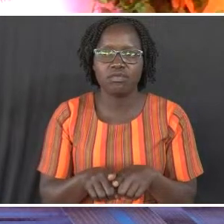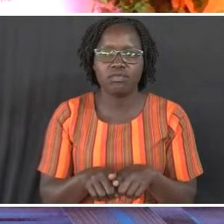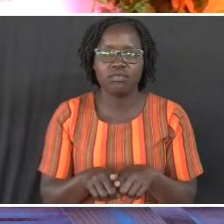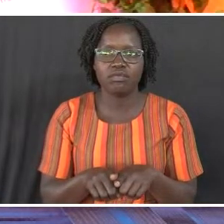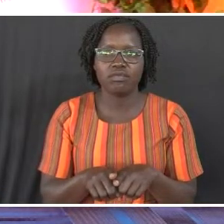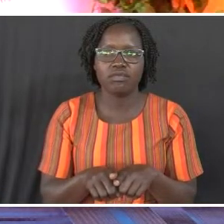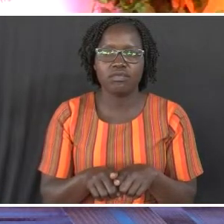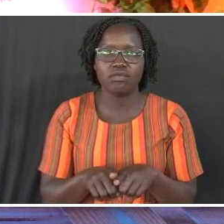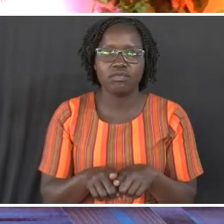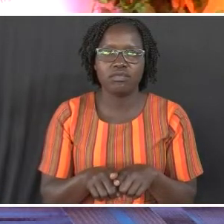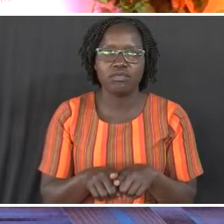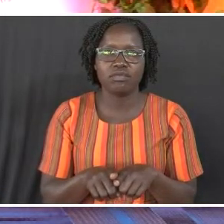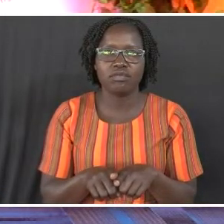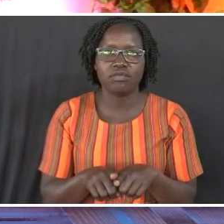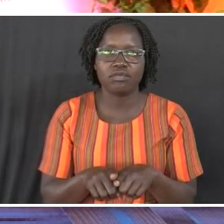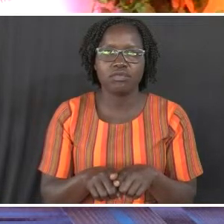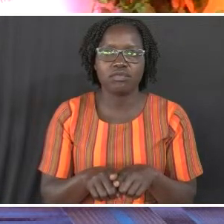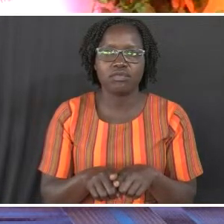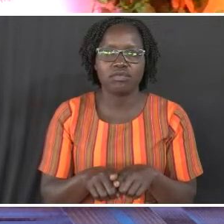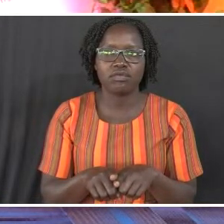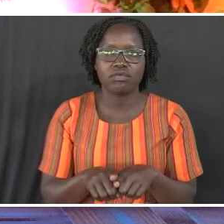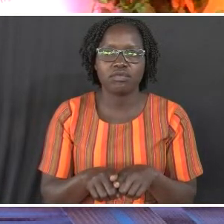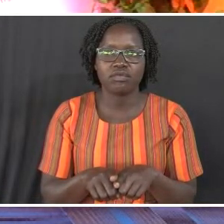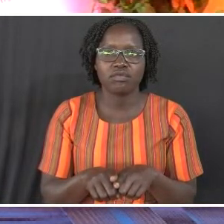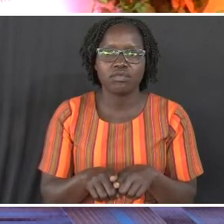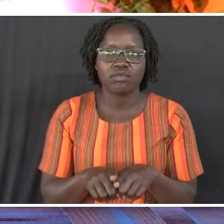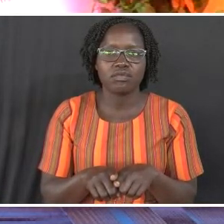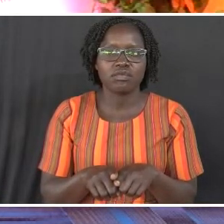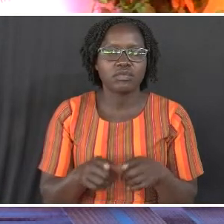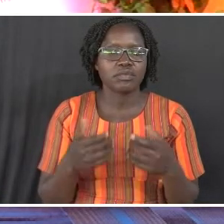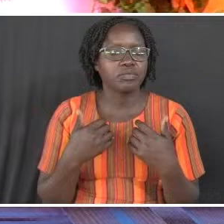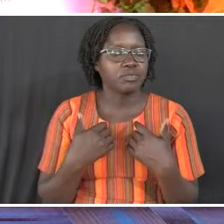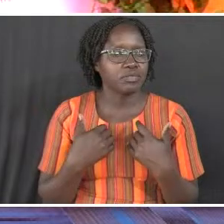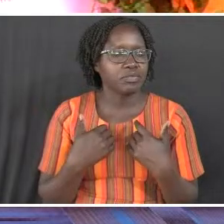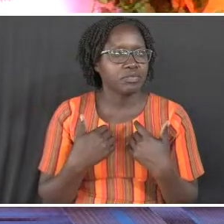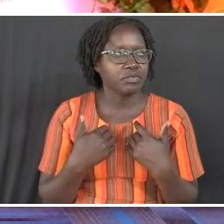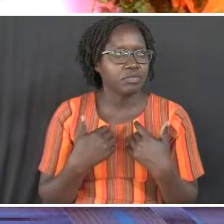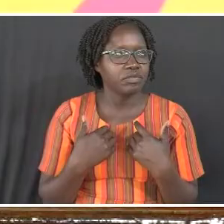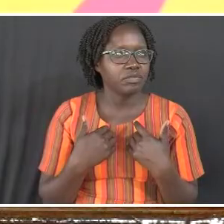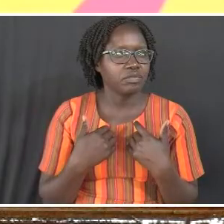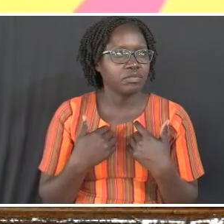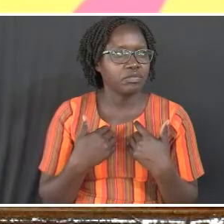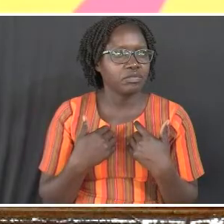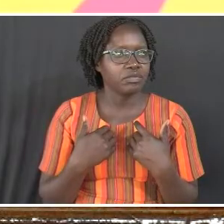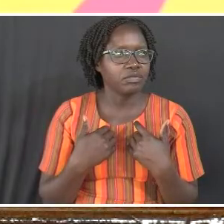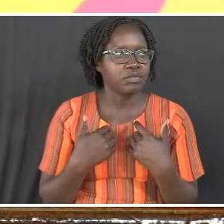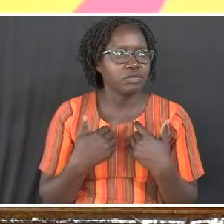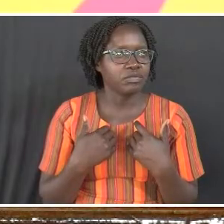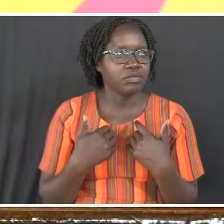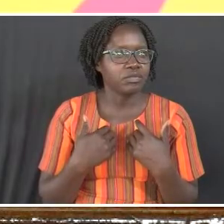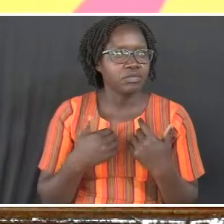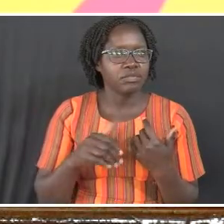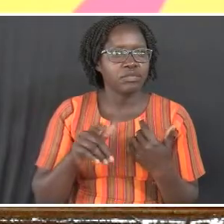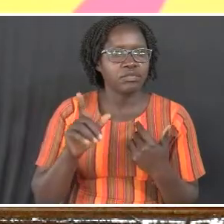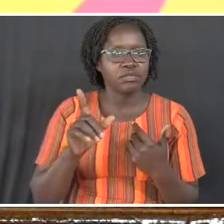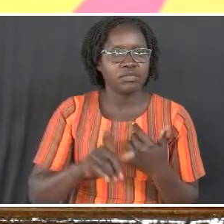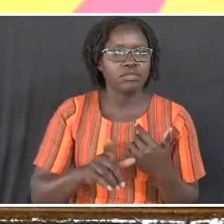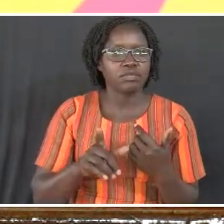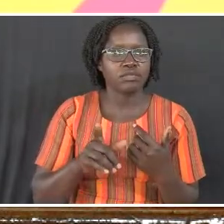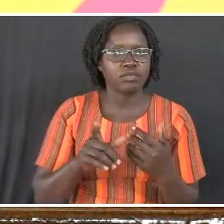self-esteem. Again, if you have maybe the halitosis, of course you'll have the low self-esteem, which will